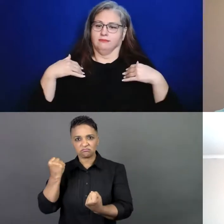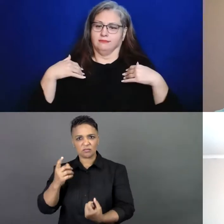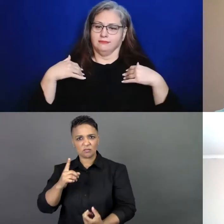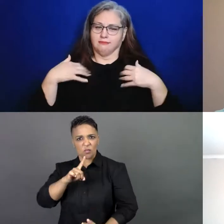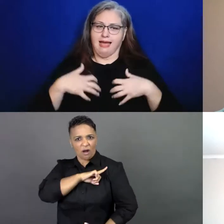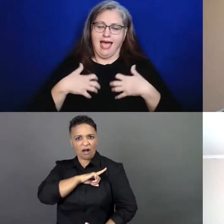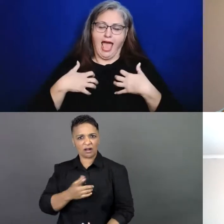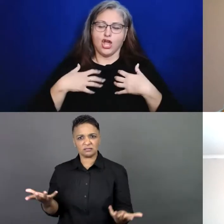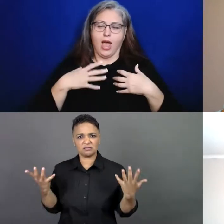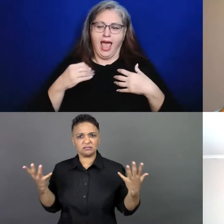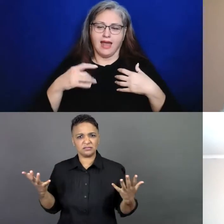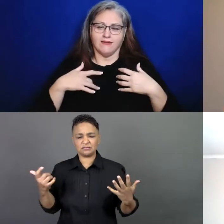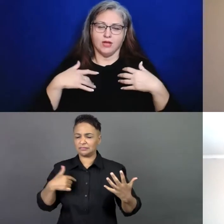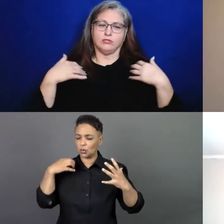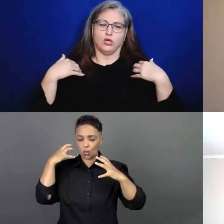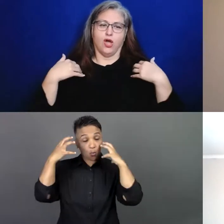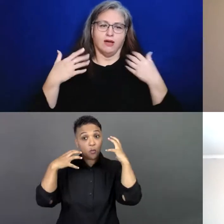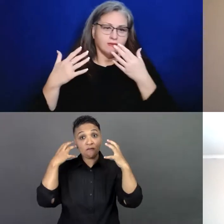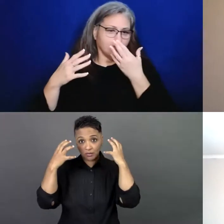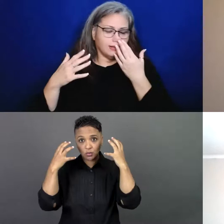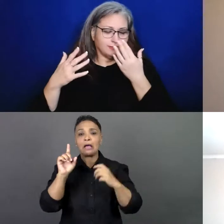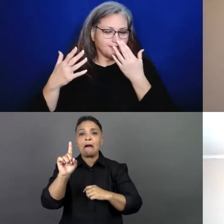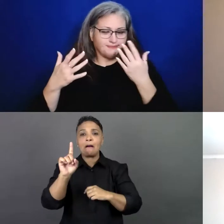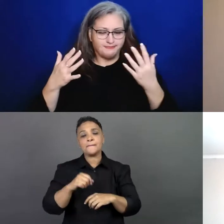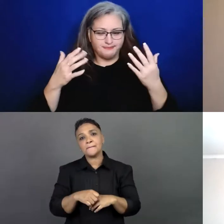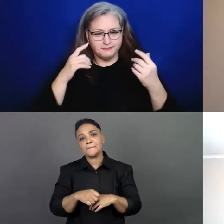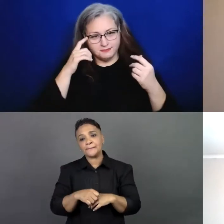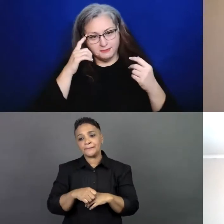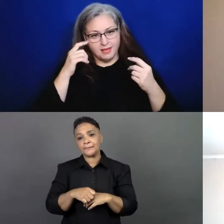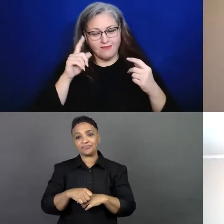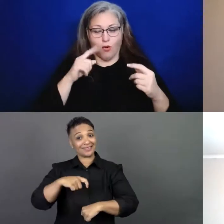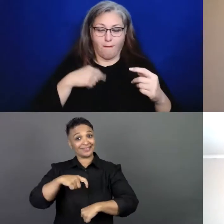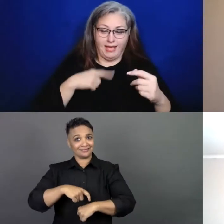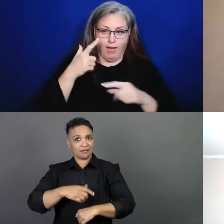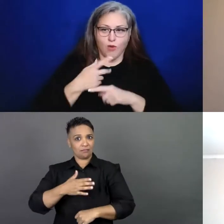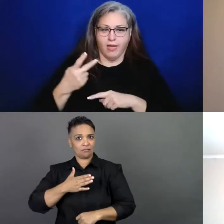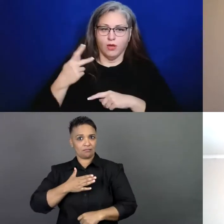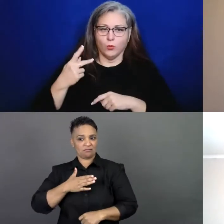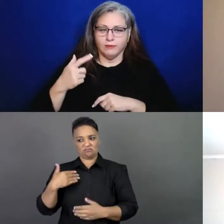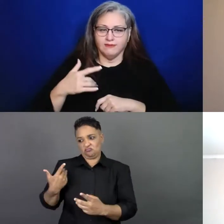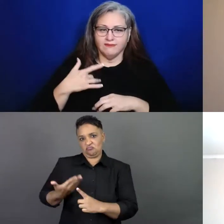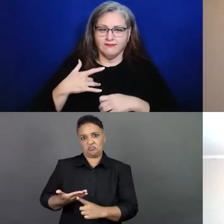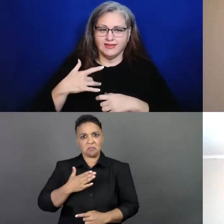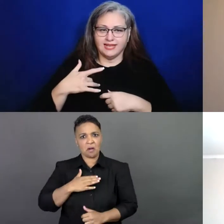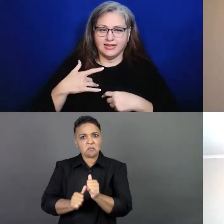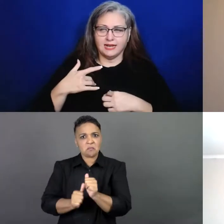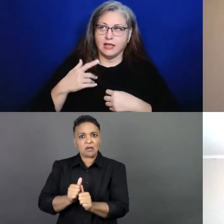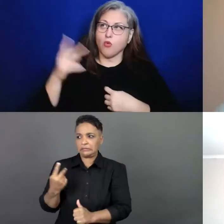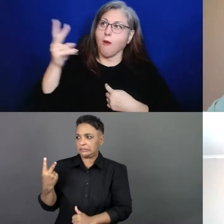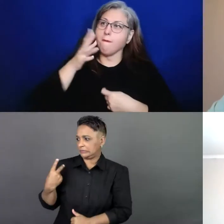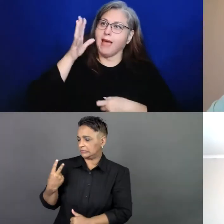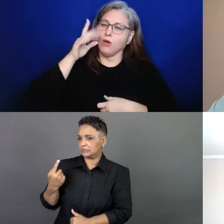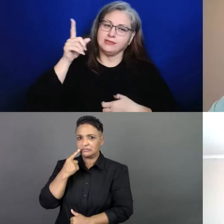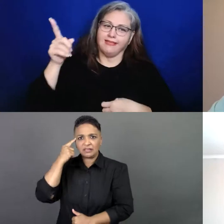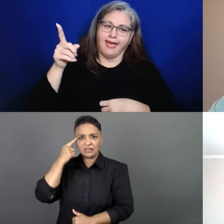very, very confused. And at some point, myself and my brother, we felt that our parents, they were at